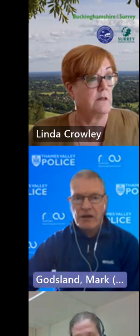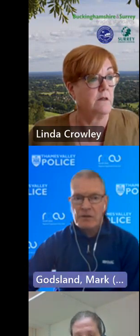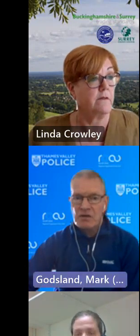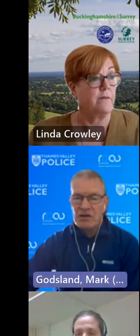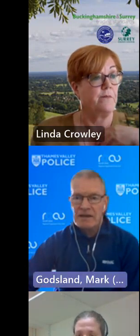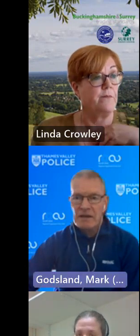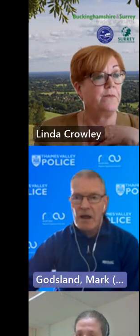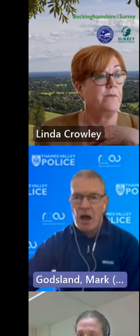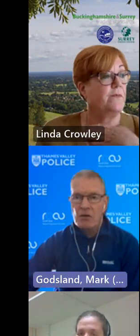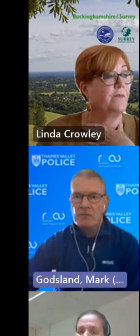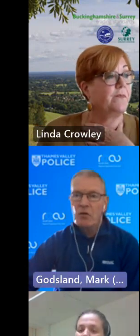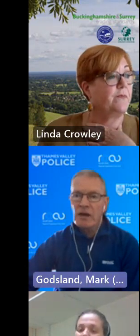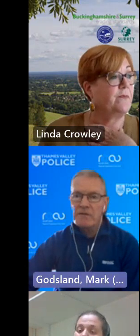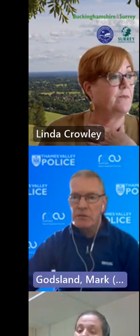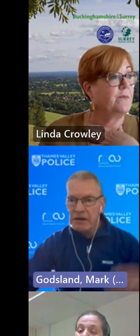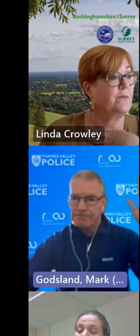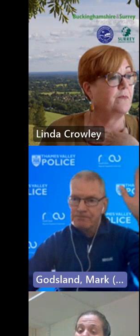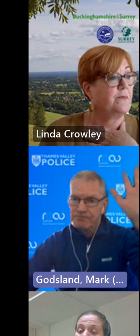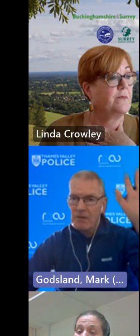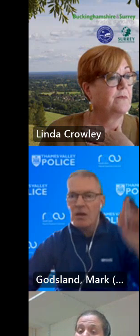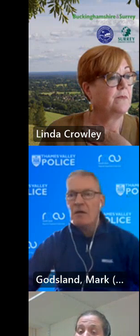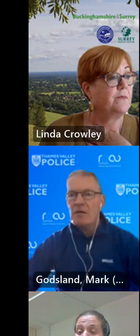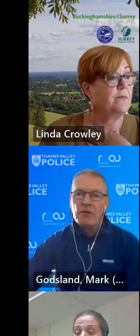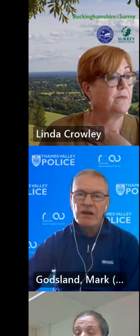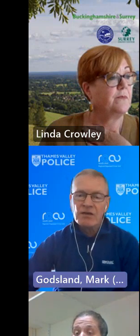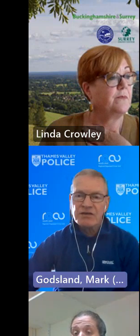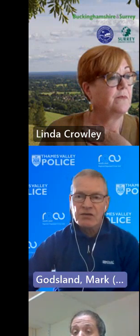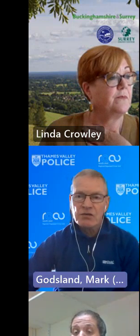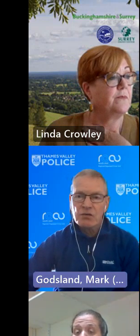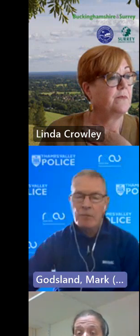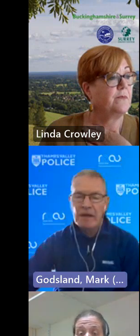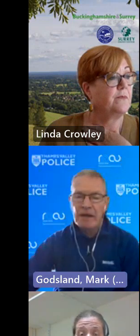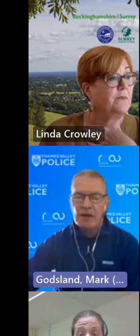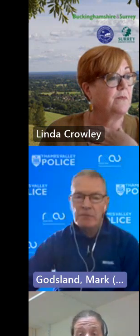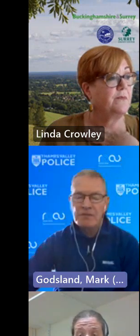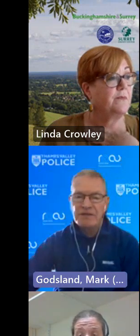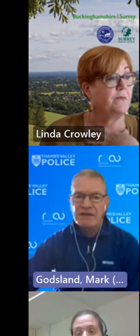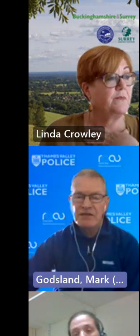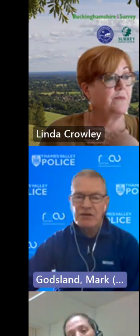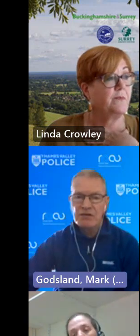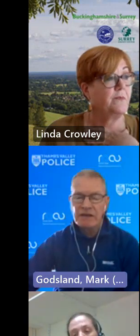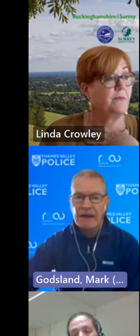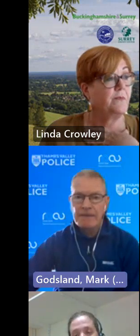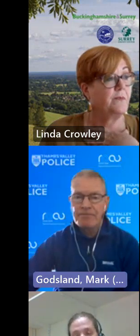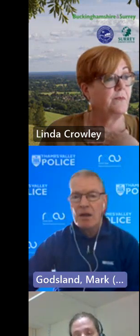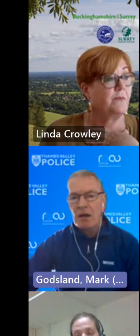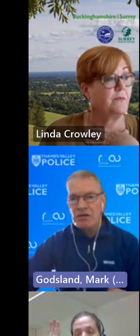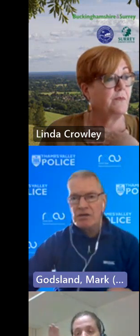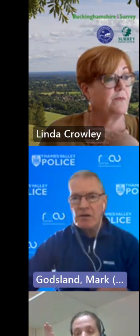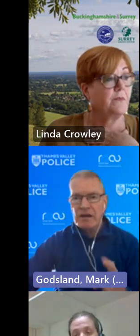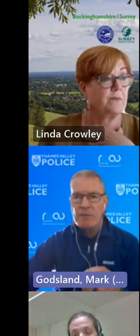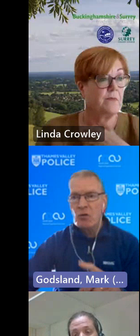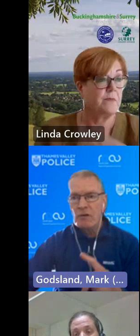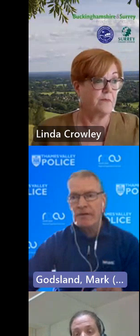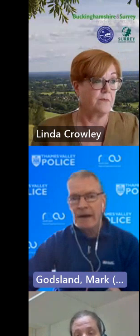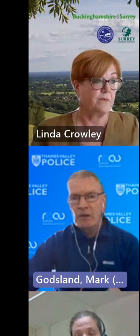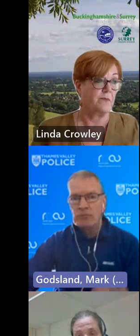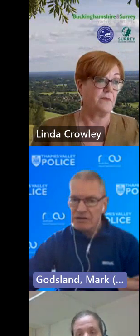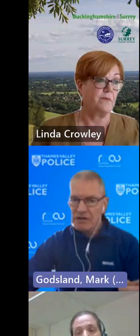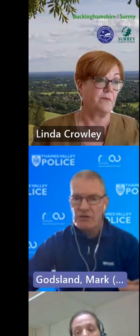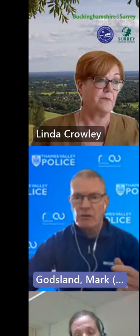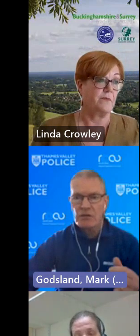Okay, thank you very much, Linda. Hello, good morning, everybody. Very nice to be here and presenting to you today. I'm going to turn my camera